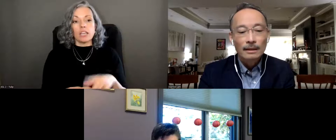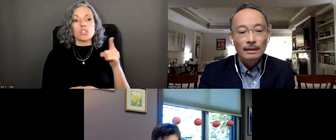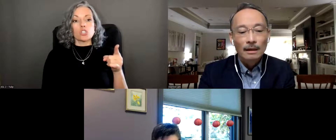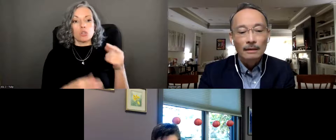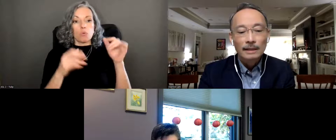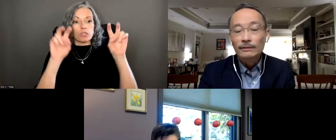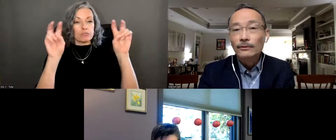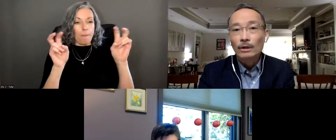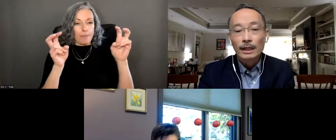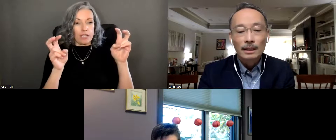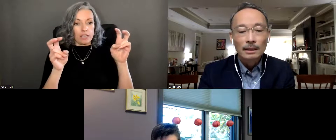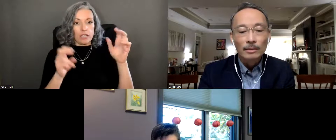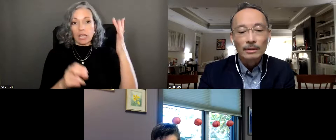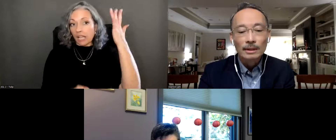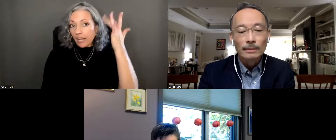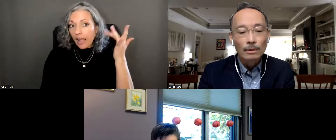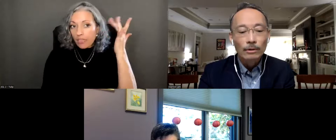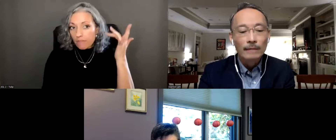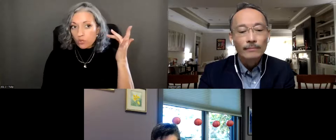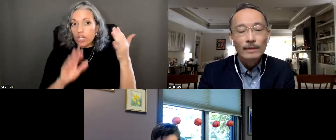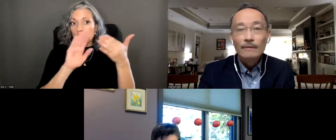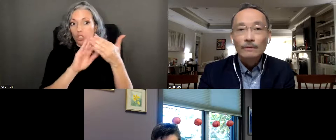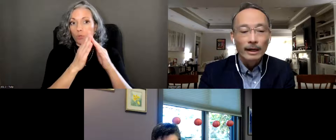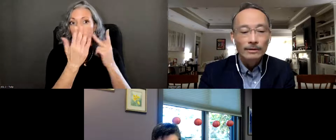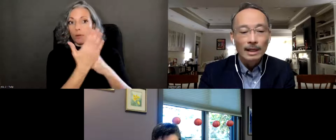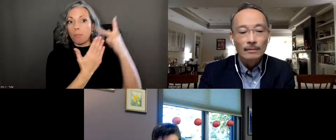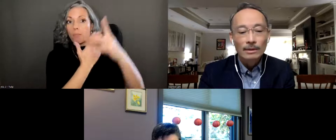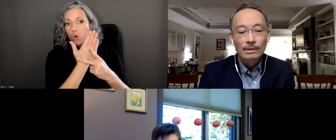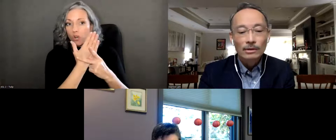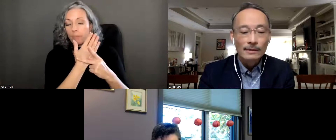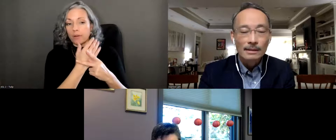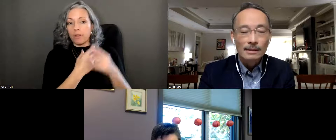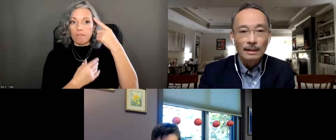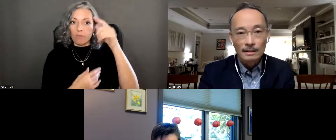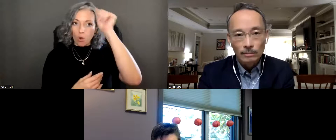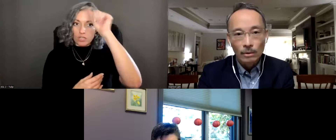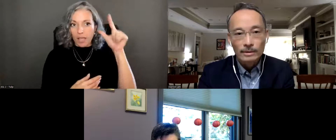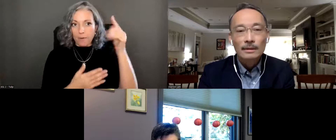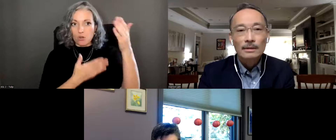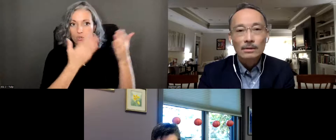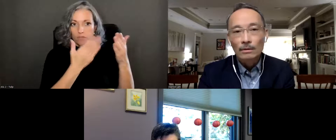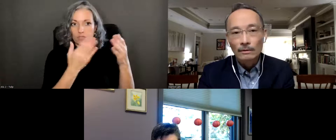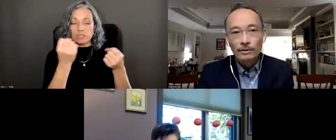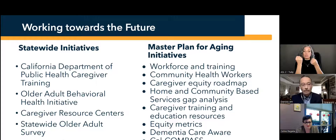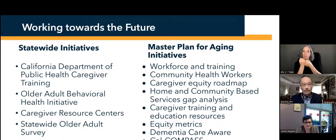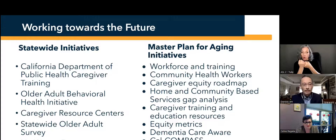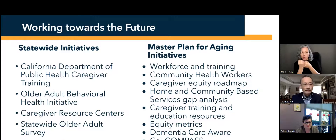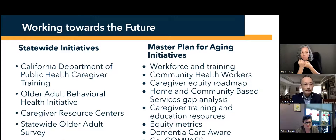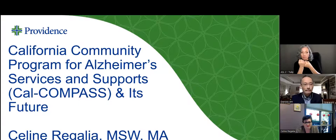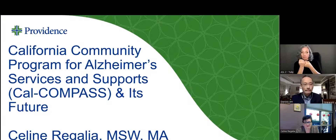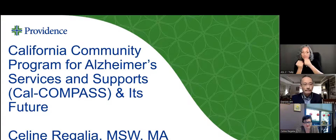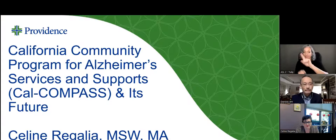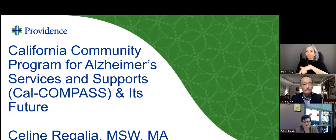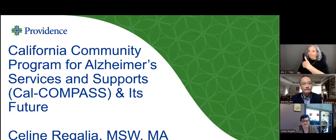topic on California Community Program for Alzheimer's Services and Support. So over to you, Celine.